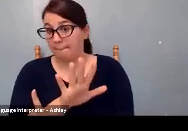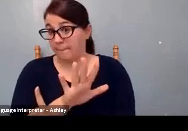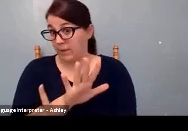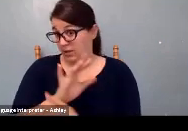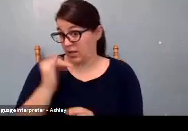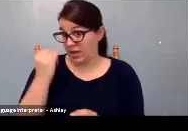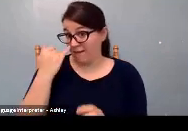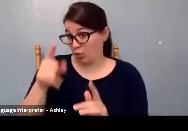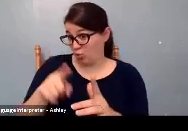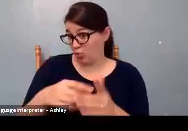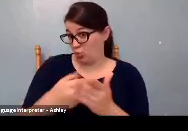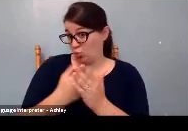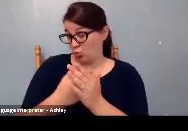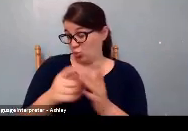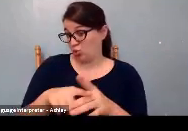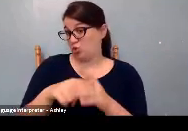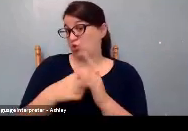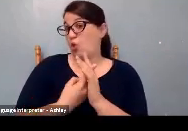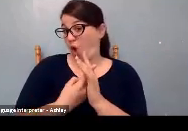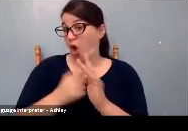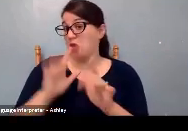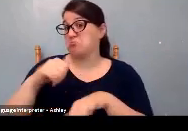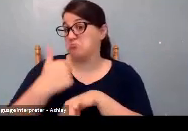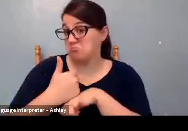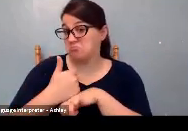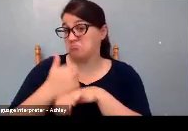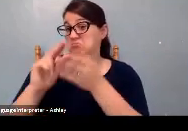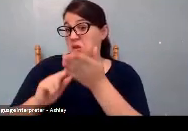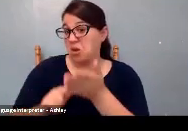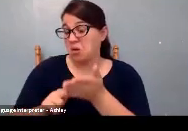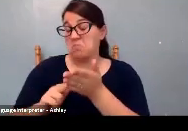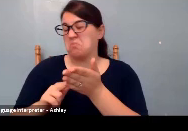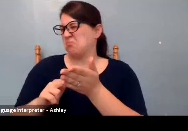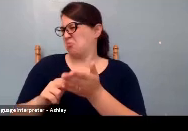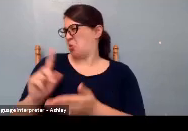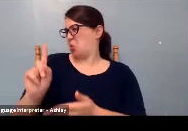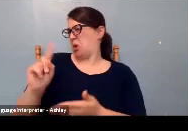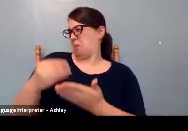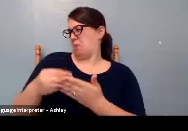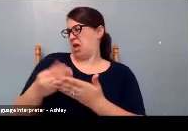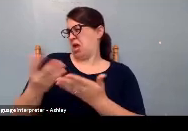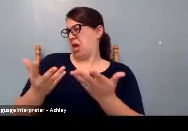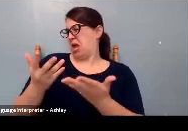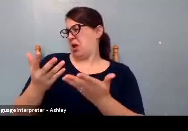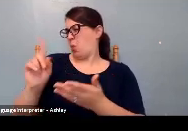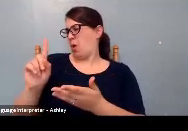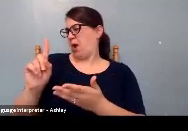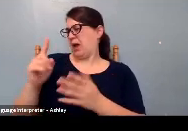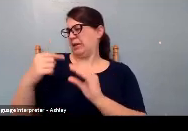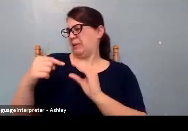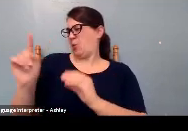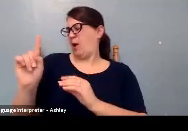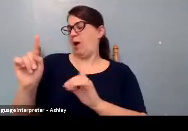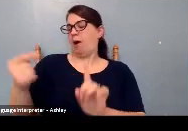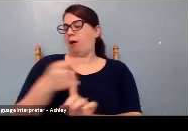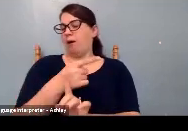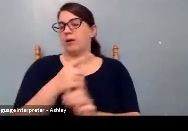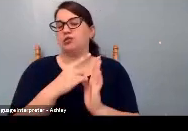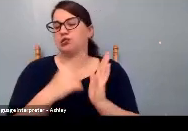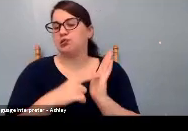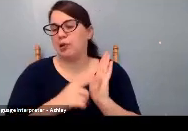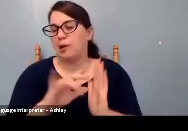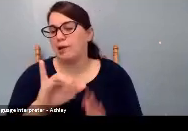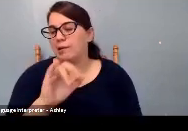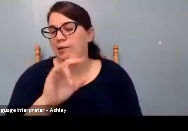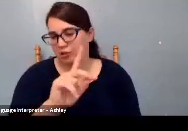beginning of this process, when everything is being established, that you check your spam folders, your junk folders, and just kind of be on the lookout for any emails